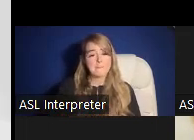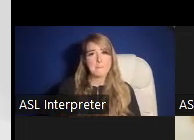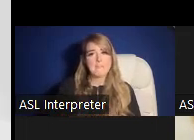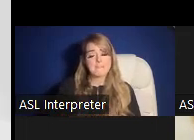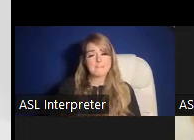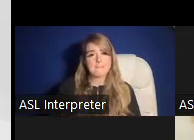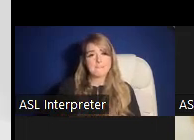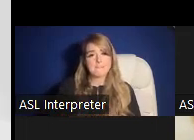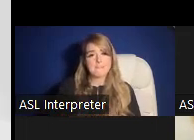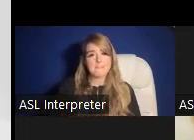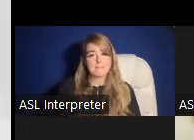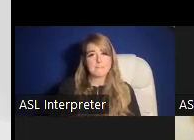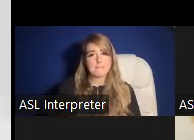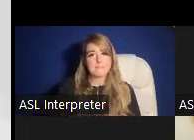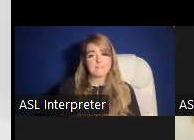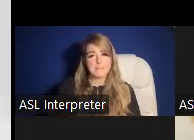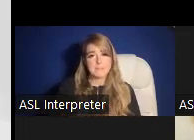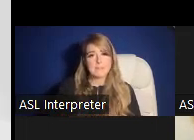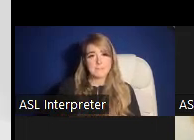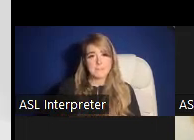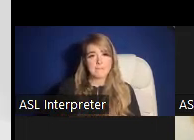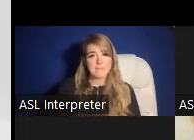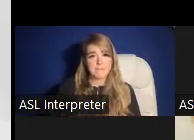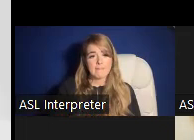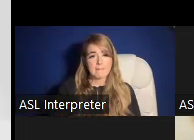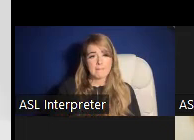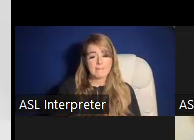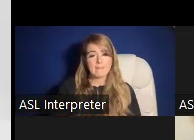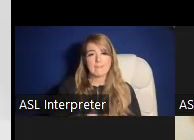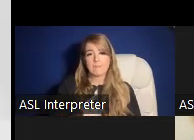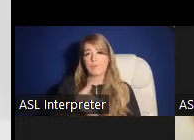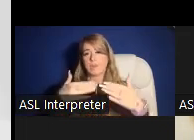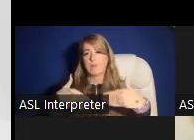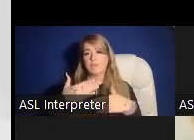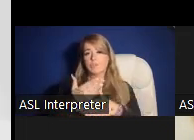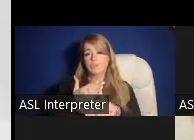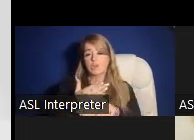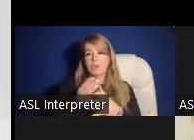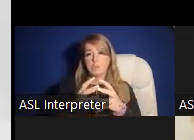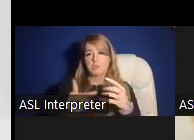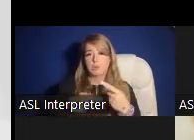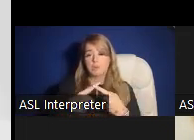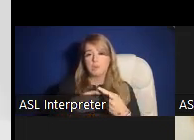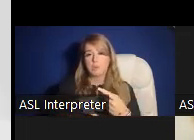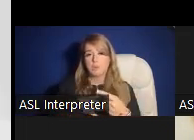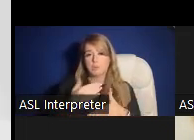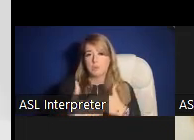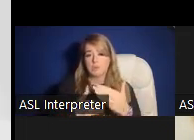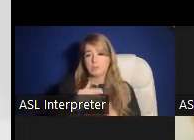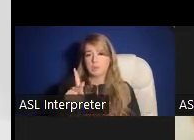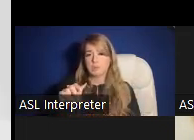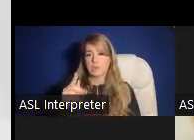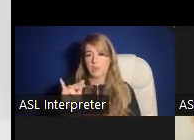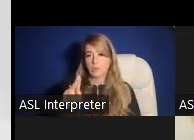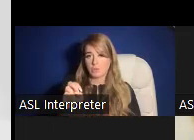Is there like anybody that hasn't shared right now about the grievance process, nor Catherine, Dr. Oberly,